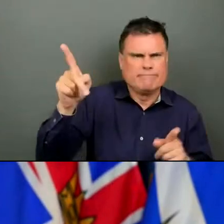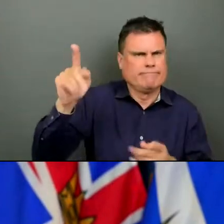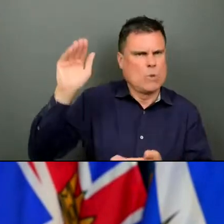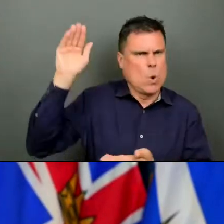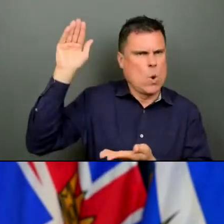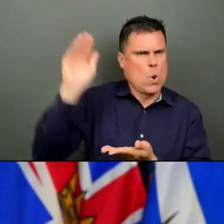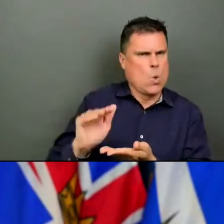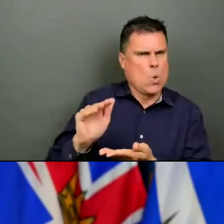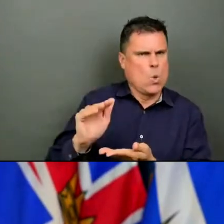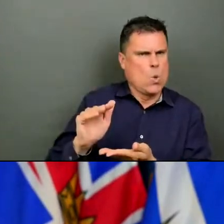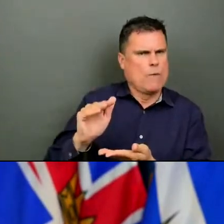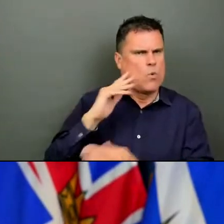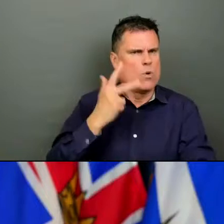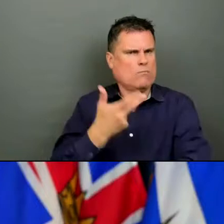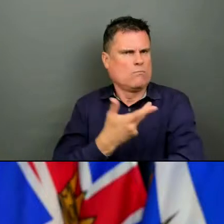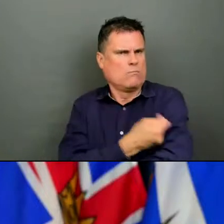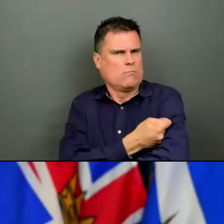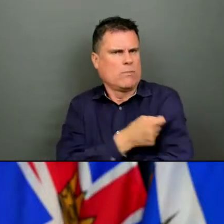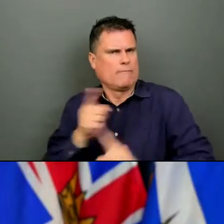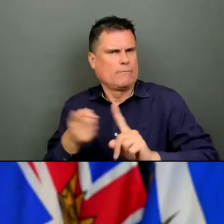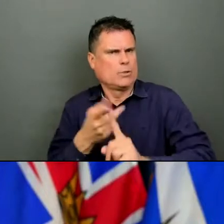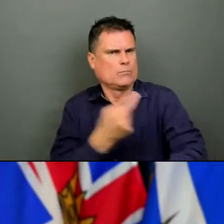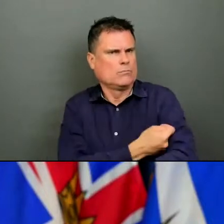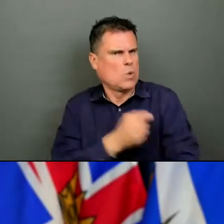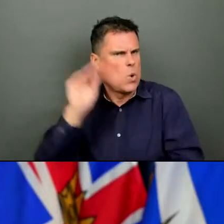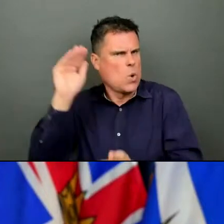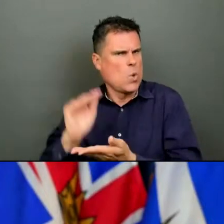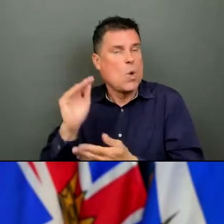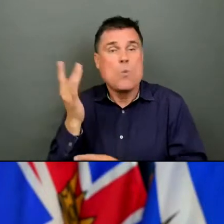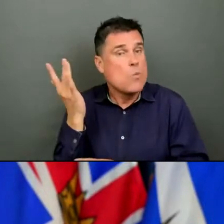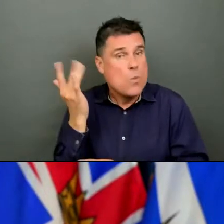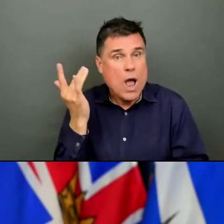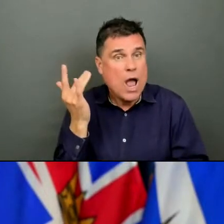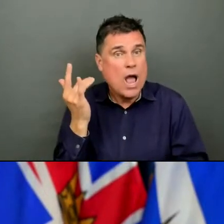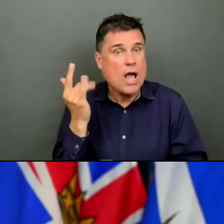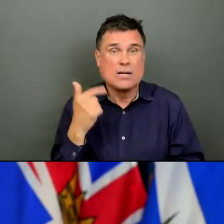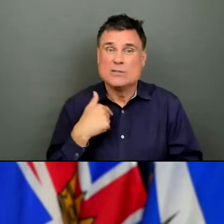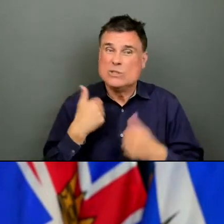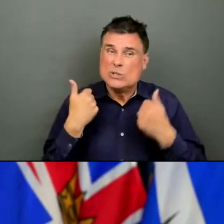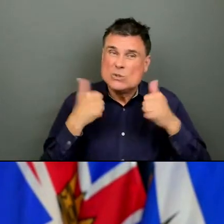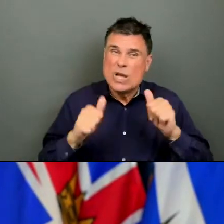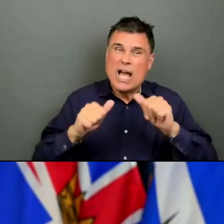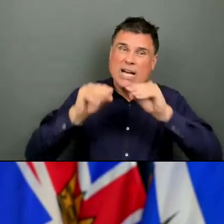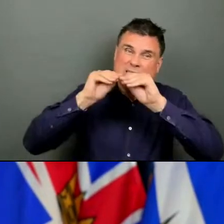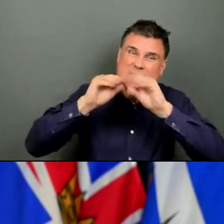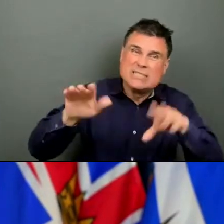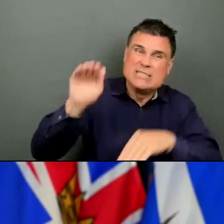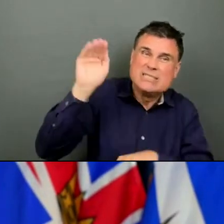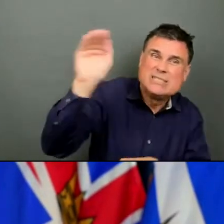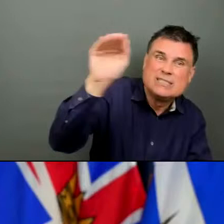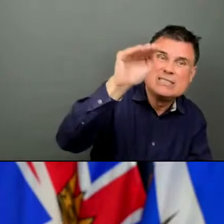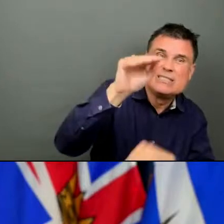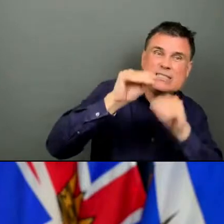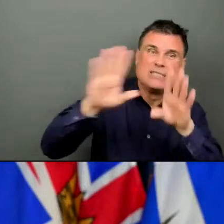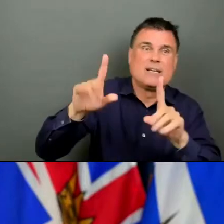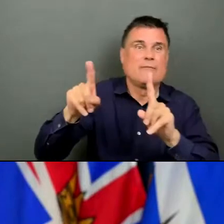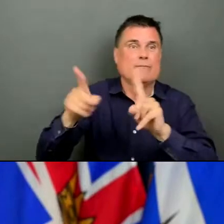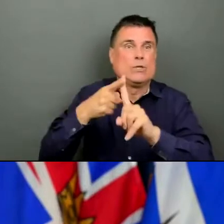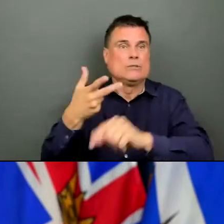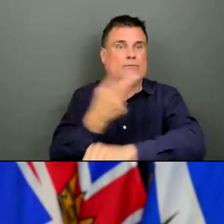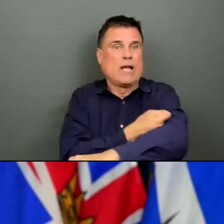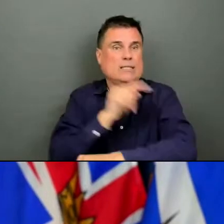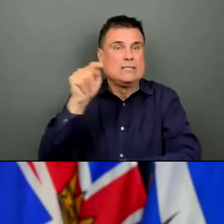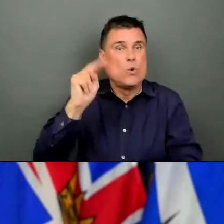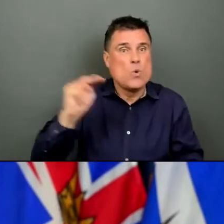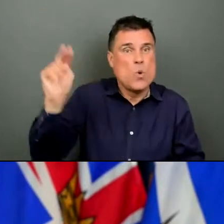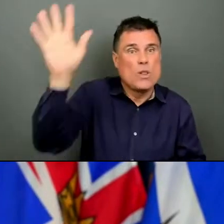we distributed vaccines fairly equally across the province, second dose vaccinations are higher in the Northern Health Authority,